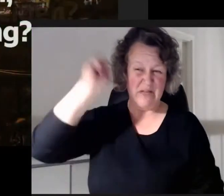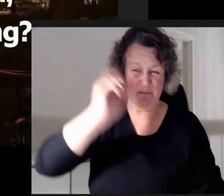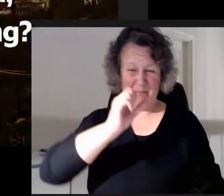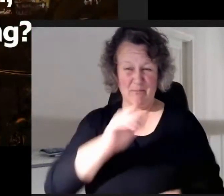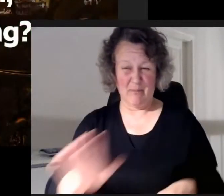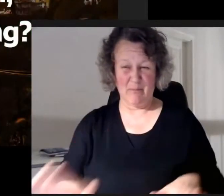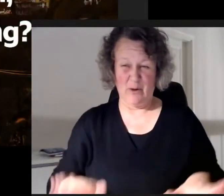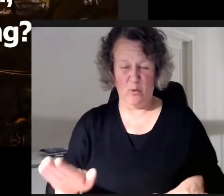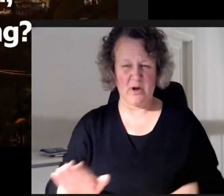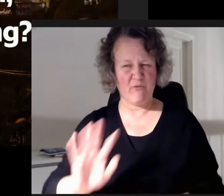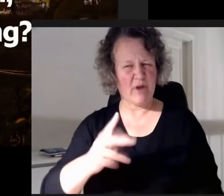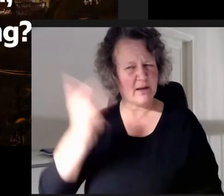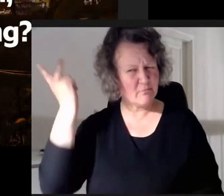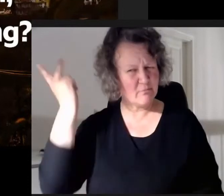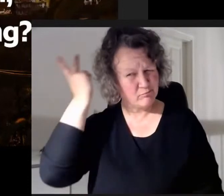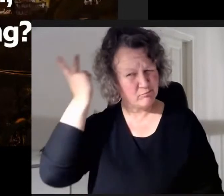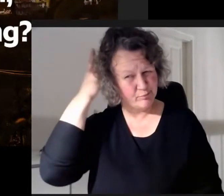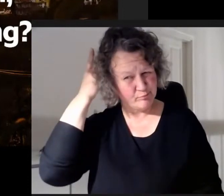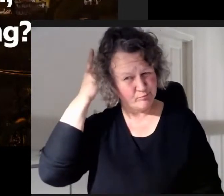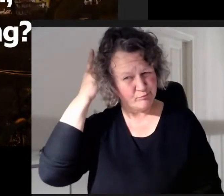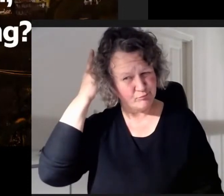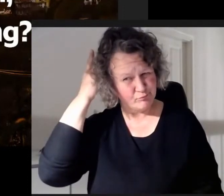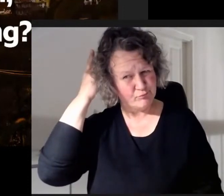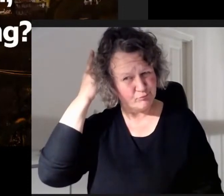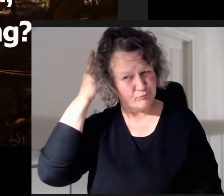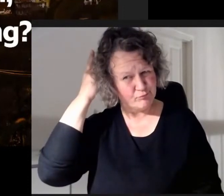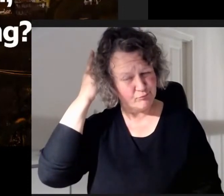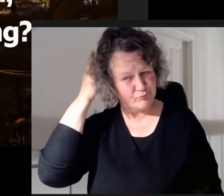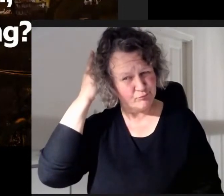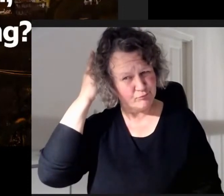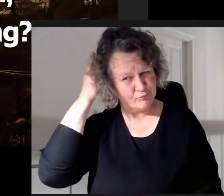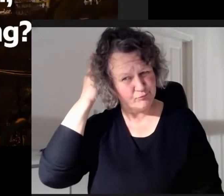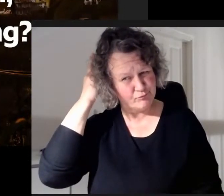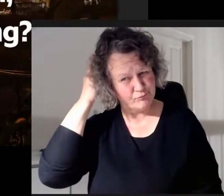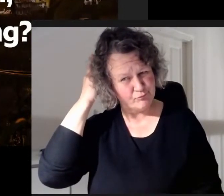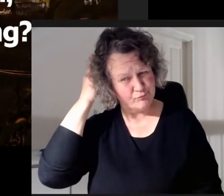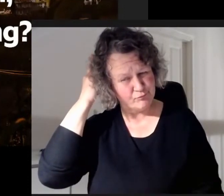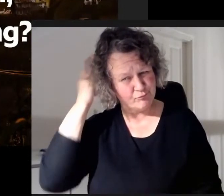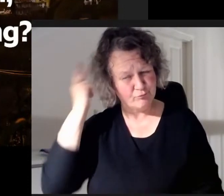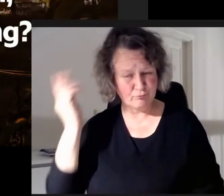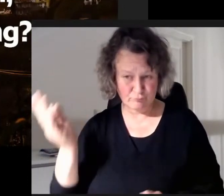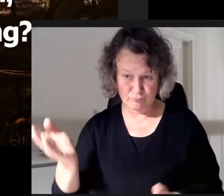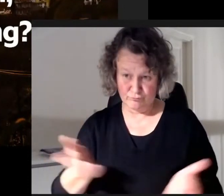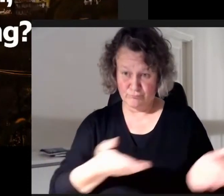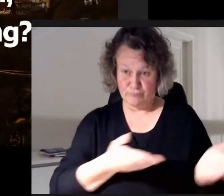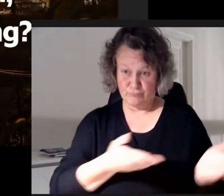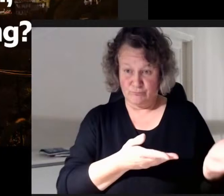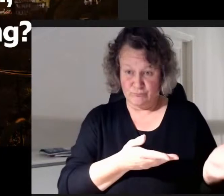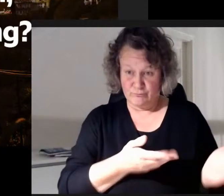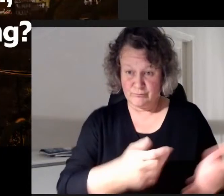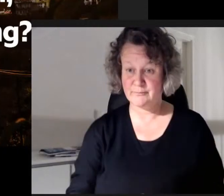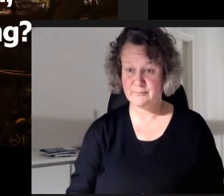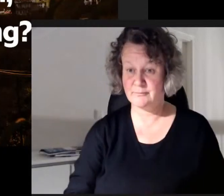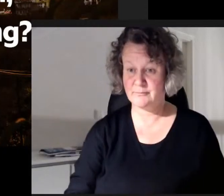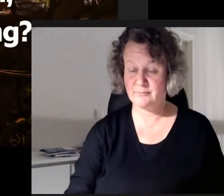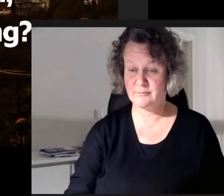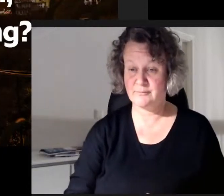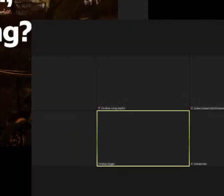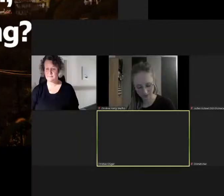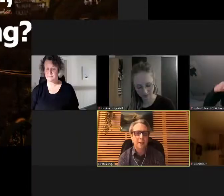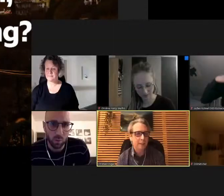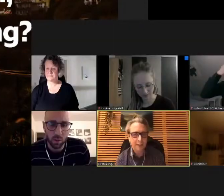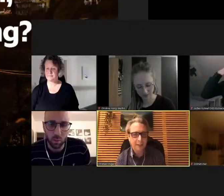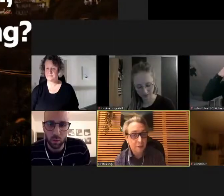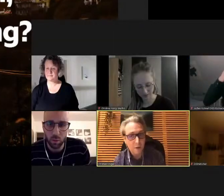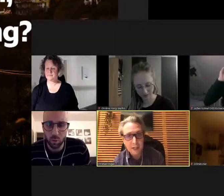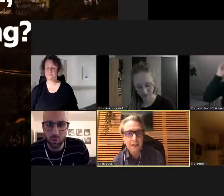it. It was not a penguin sitting on an ice. It was an abstract context which